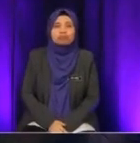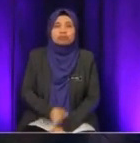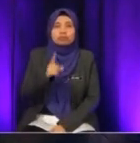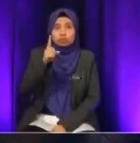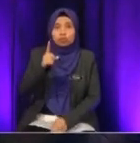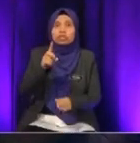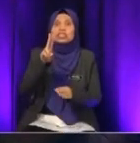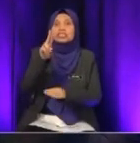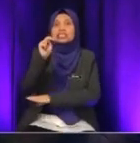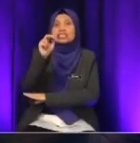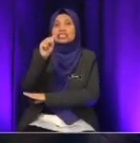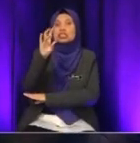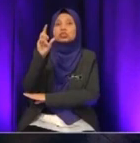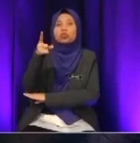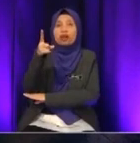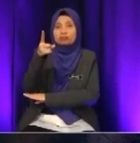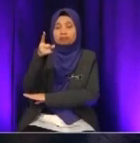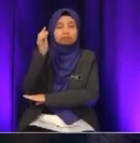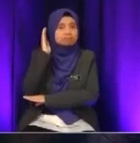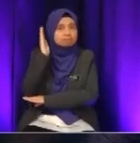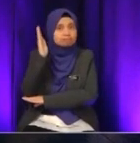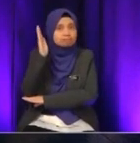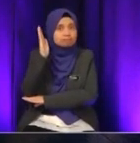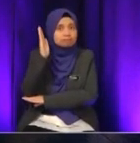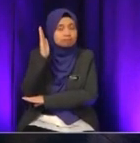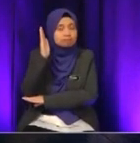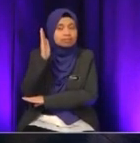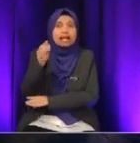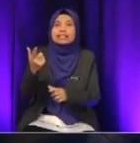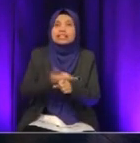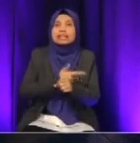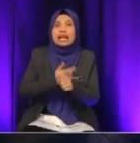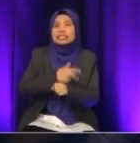Unit 12. Listening. Exercise 3.